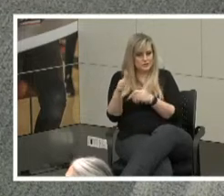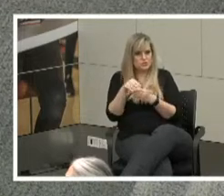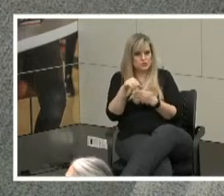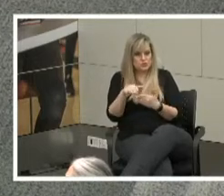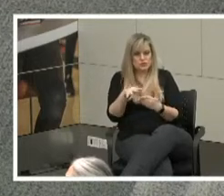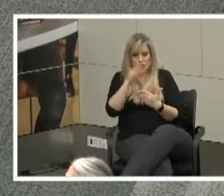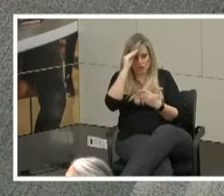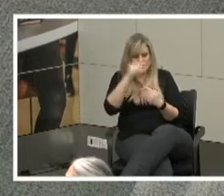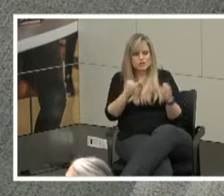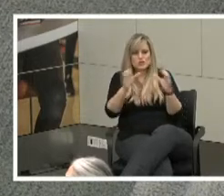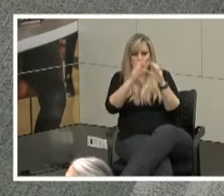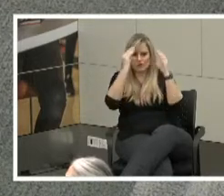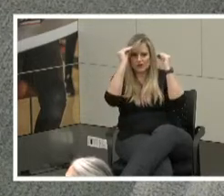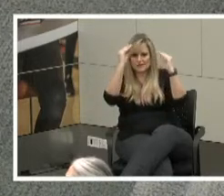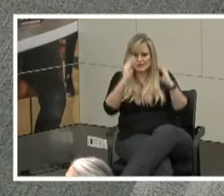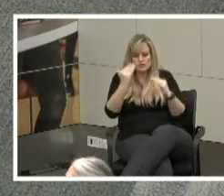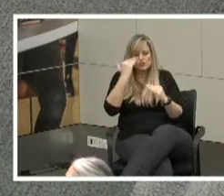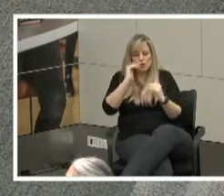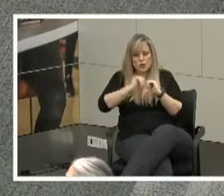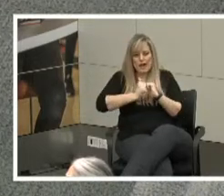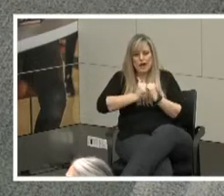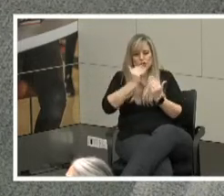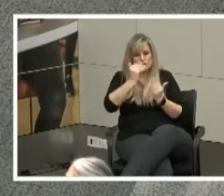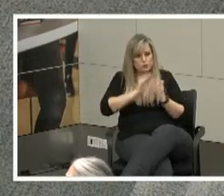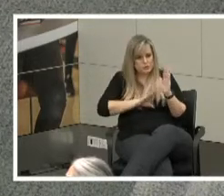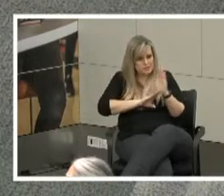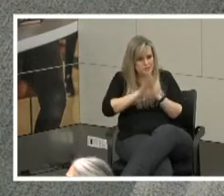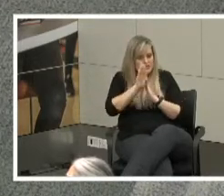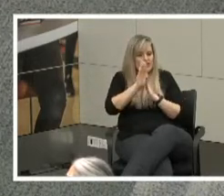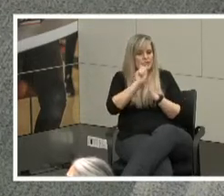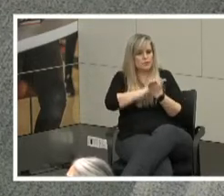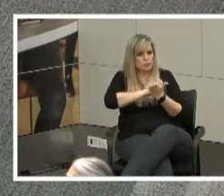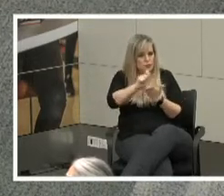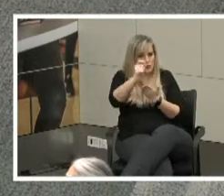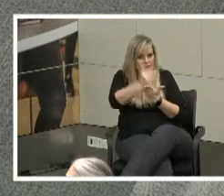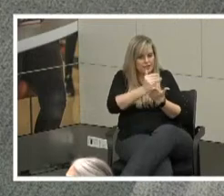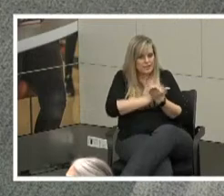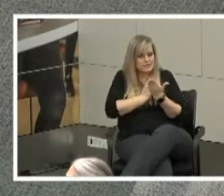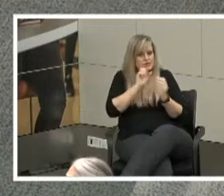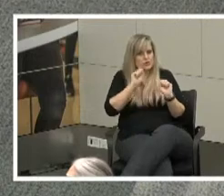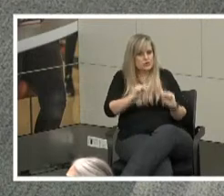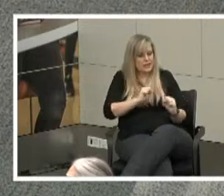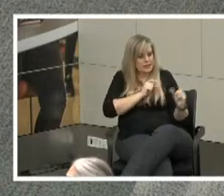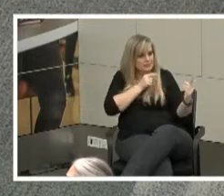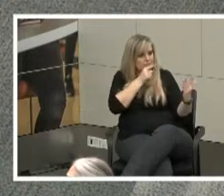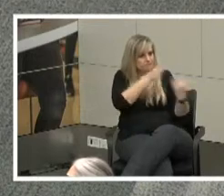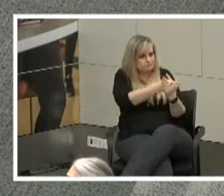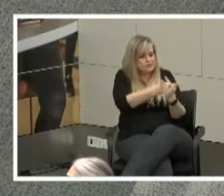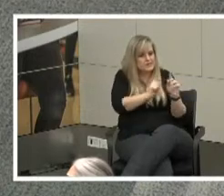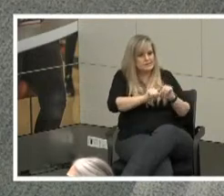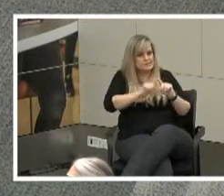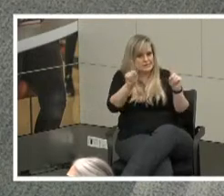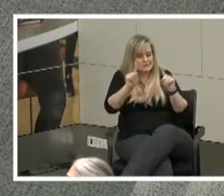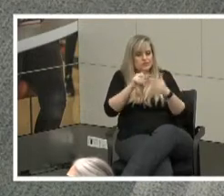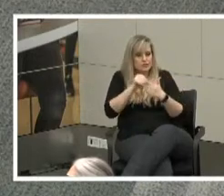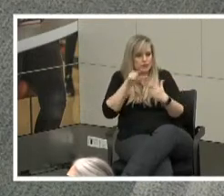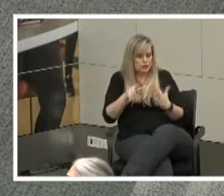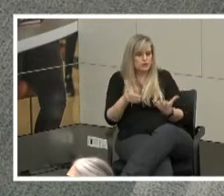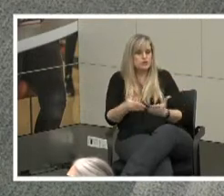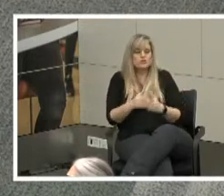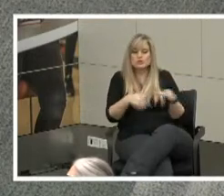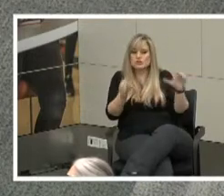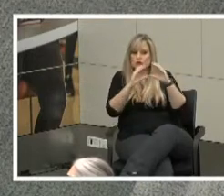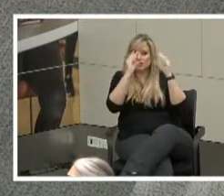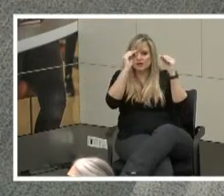certified teacher knows to develop a lesson with different activities to reach the different Learners in the classroom certified teachers are